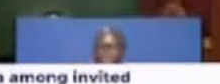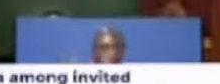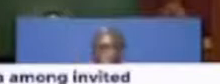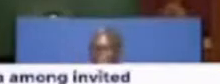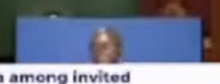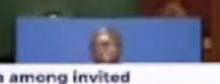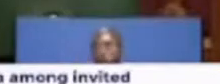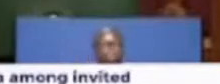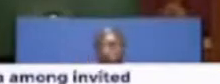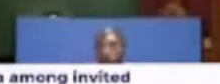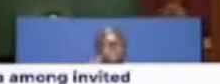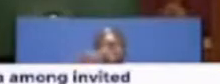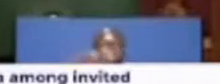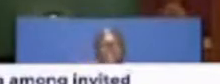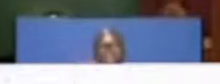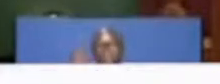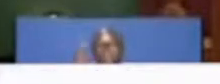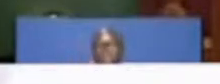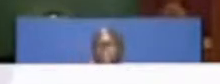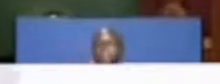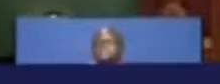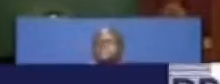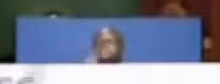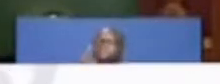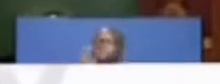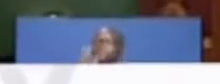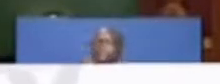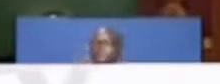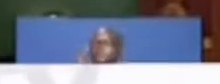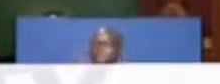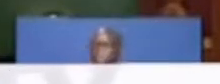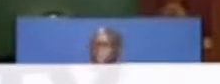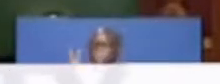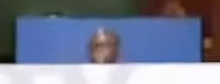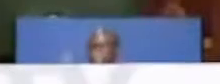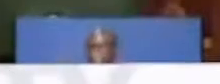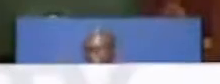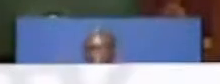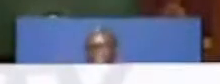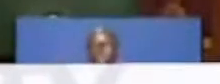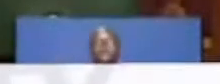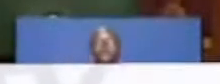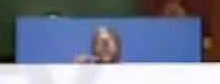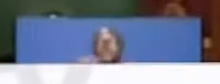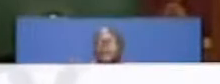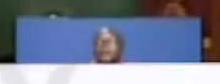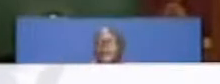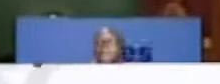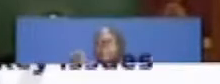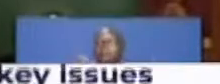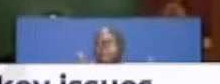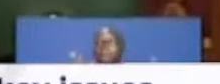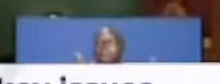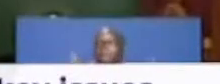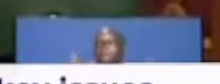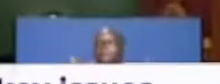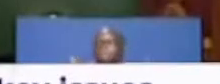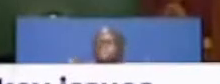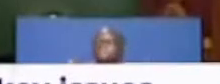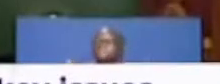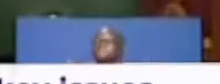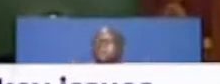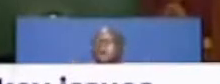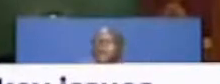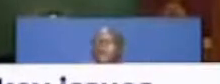During the first quarter of 2021, this industry showed some improvement and contracted